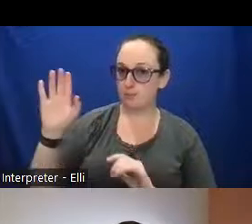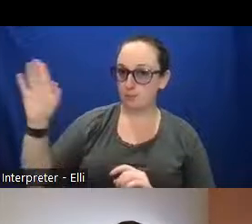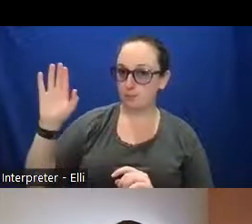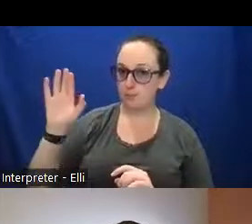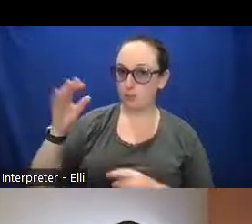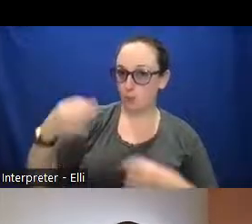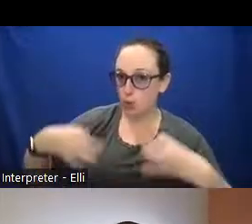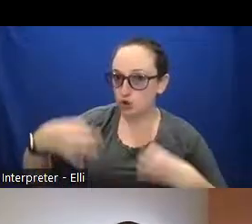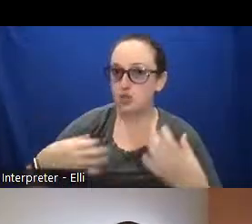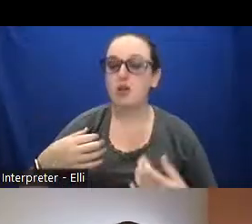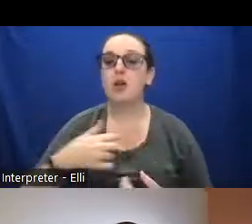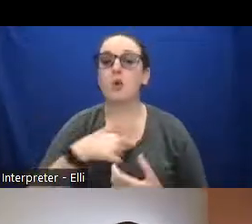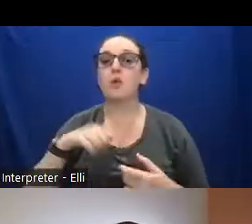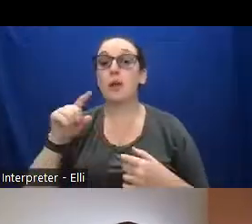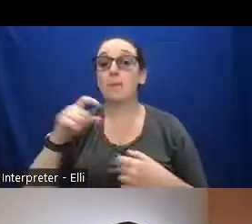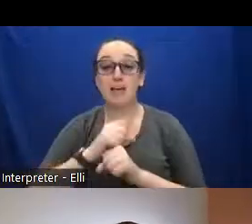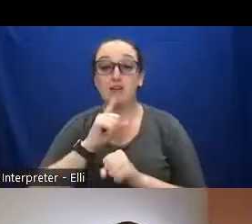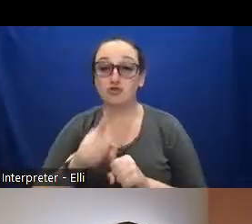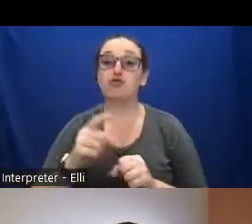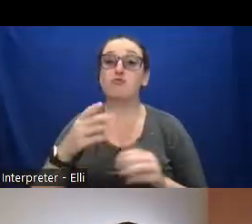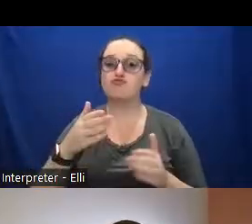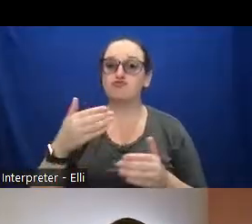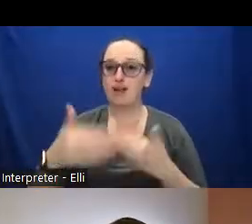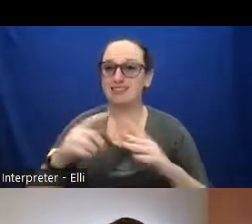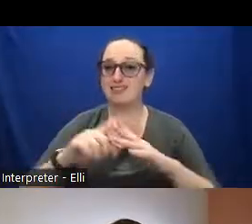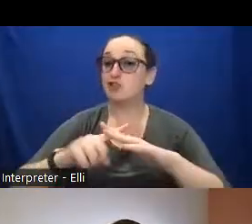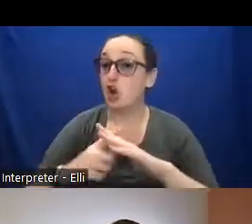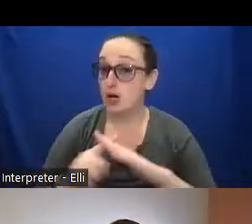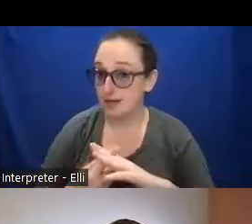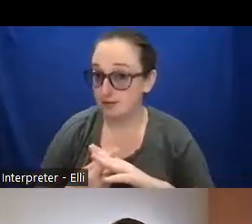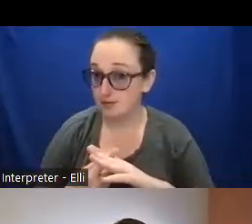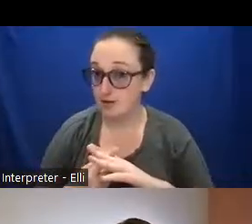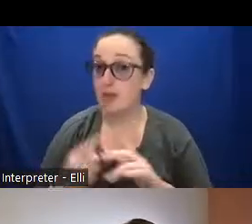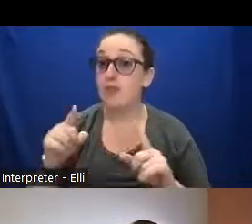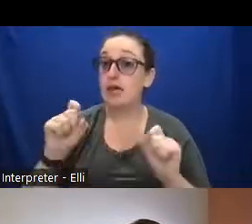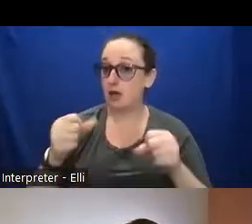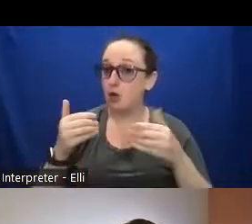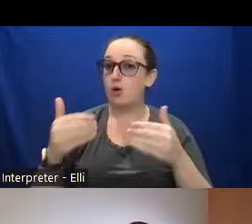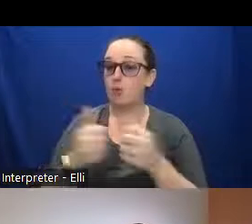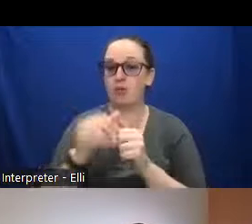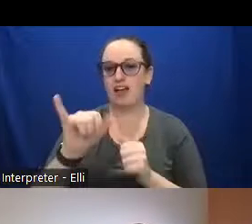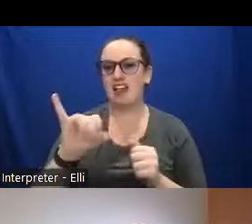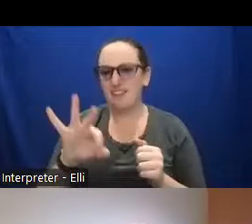that process is at least in place for them and that they can participate in that if they want to.